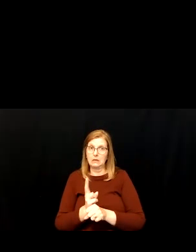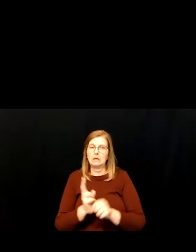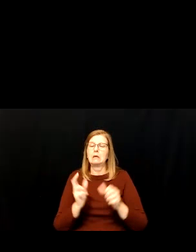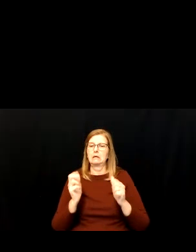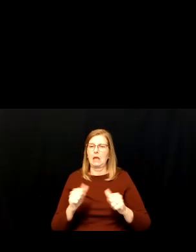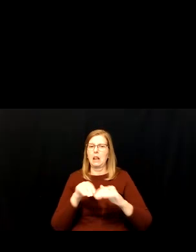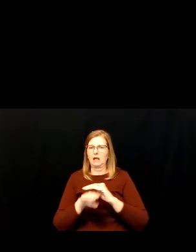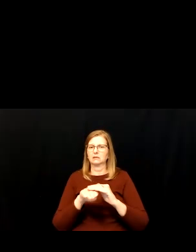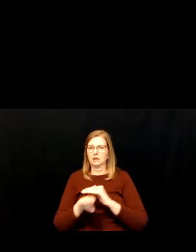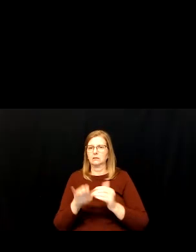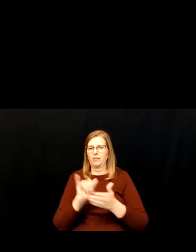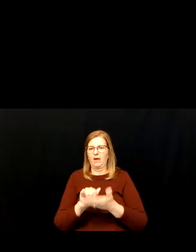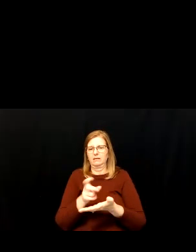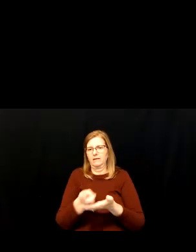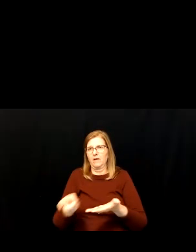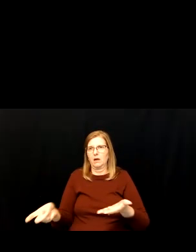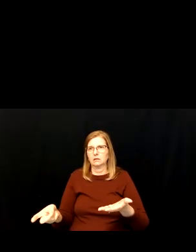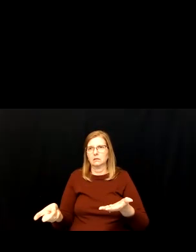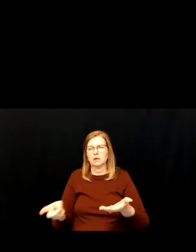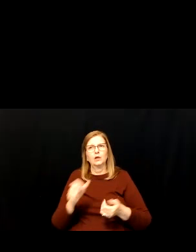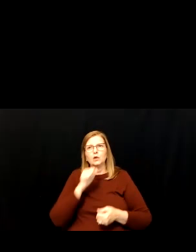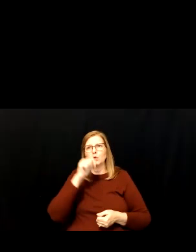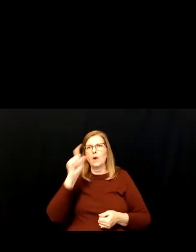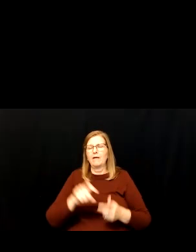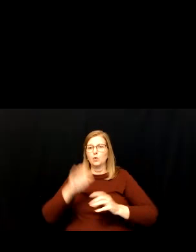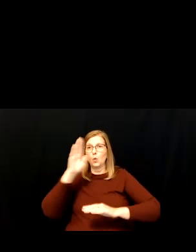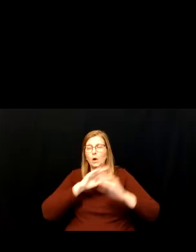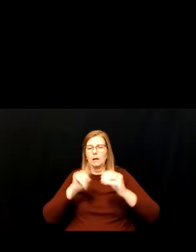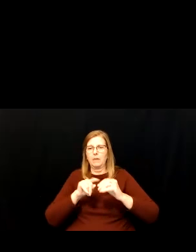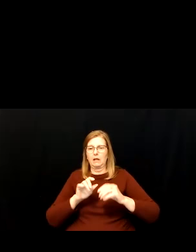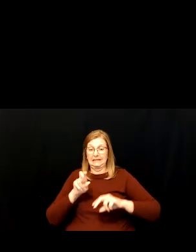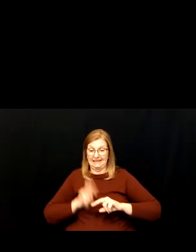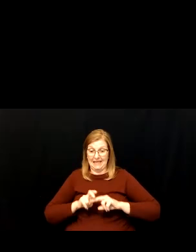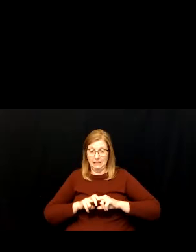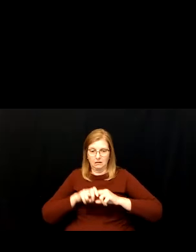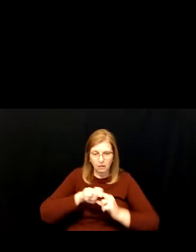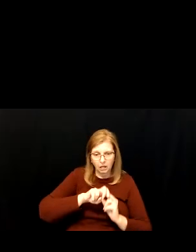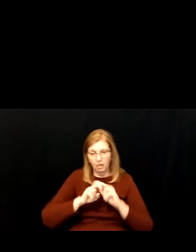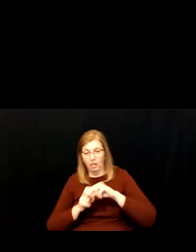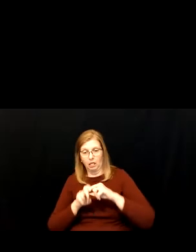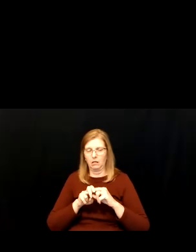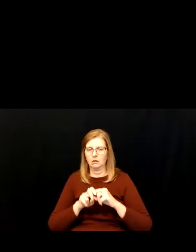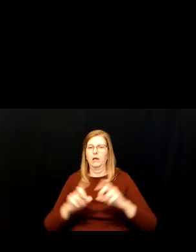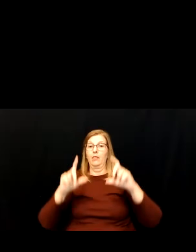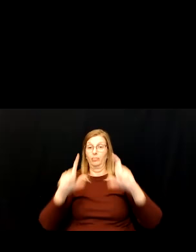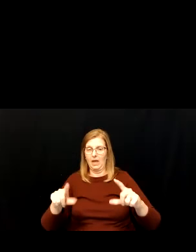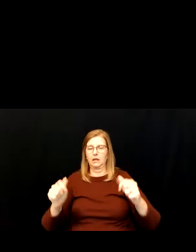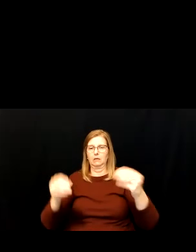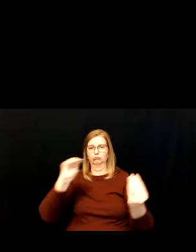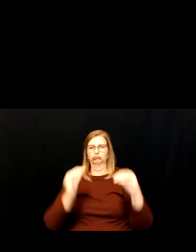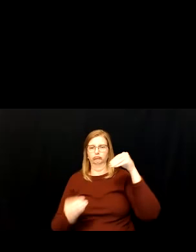access to that device. So you don't have to worry about their seating, that this modular hose can actually help you with